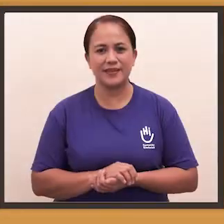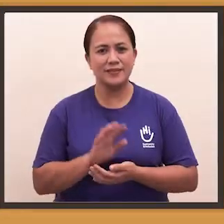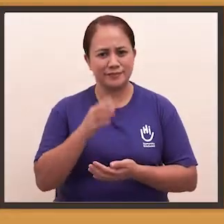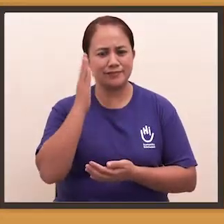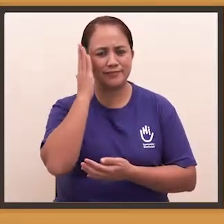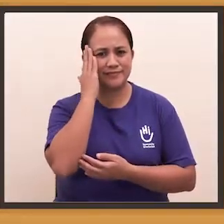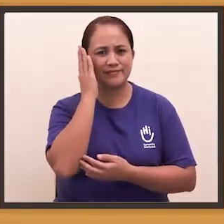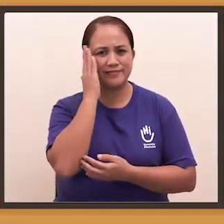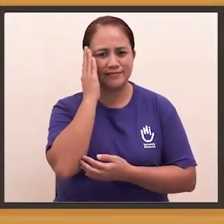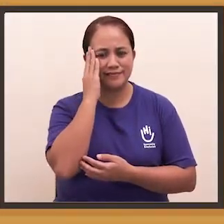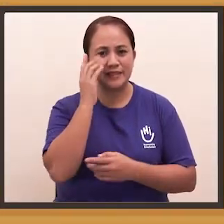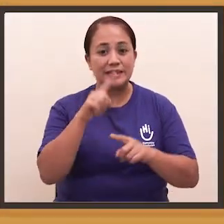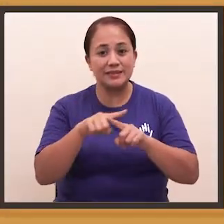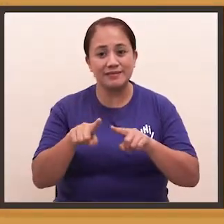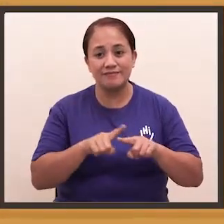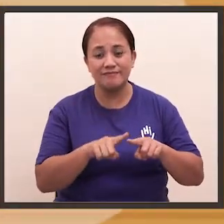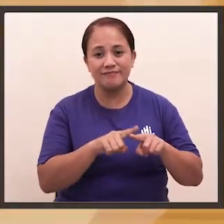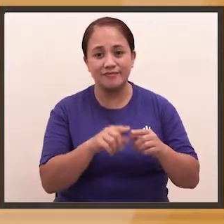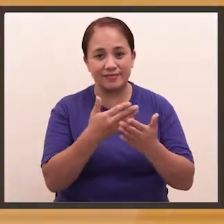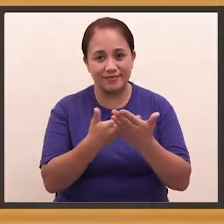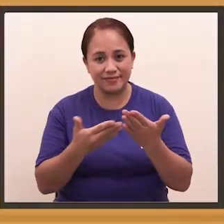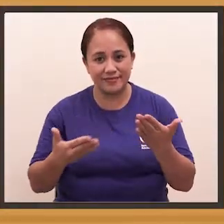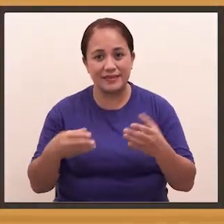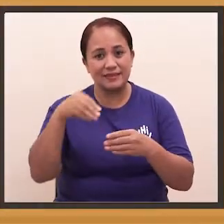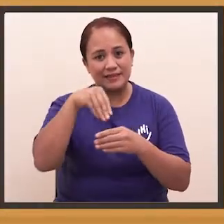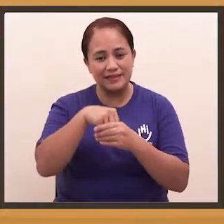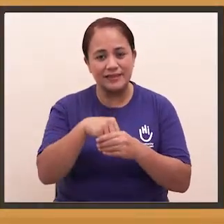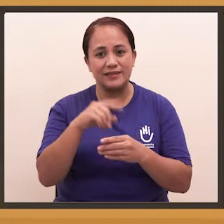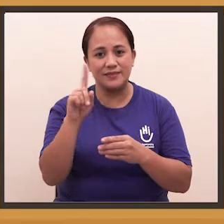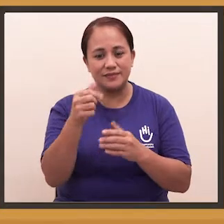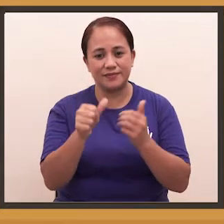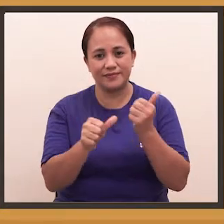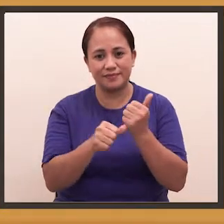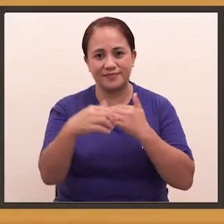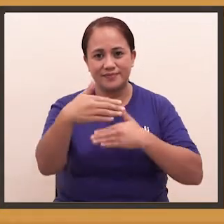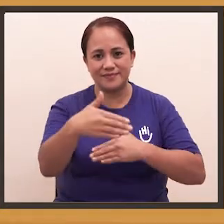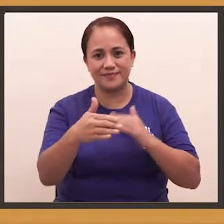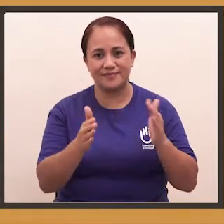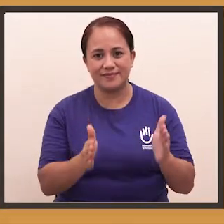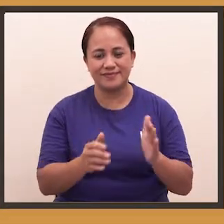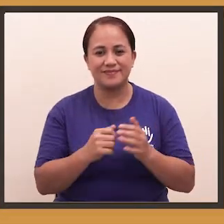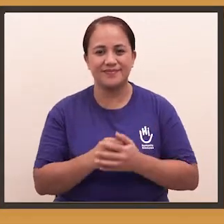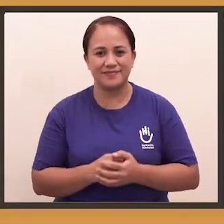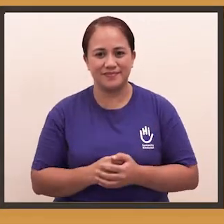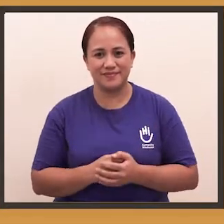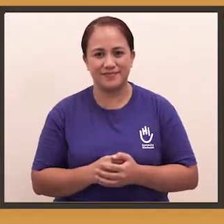Let us familiarize ourselves with the different items inside the first aid kit.